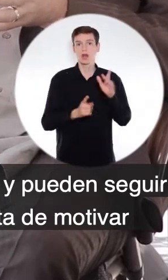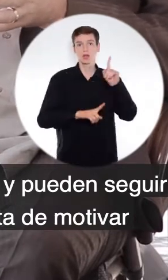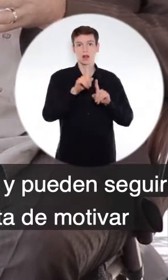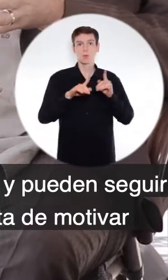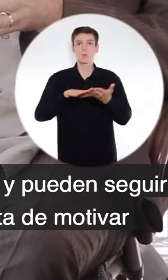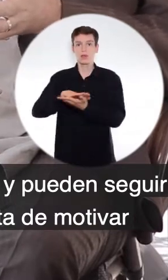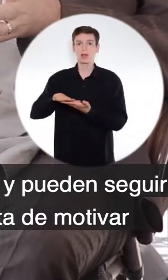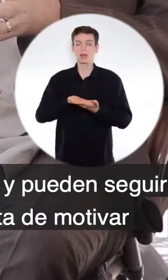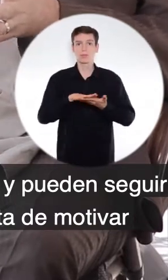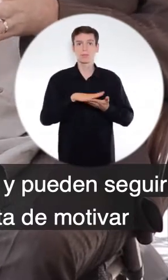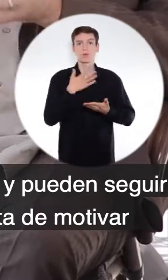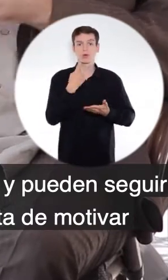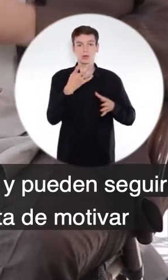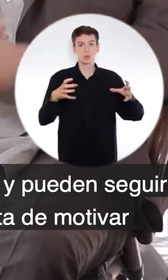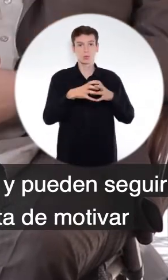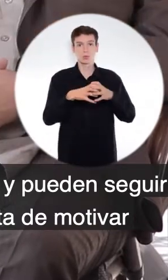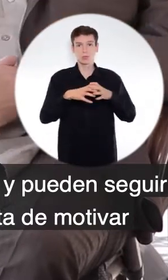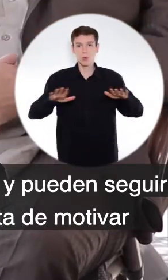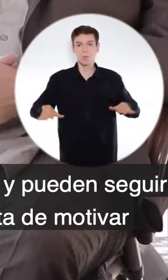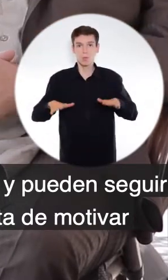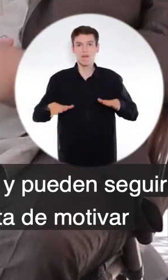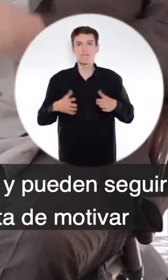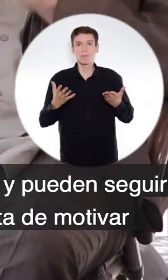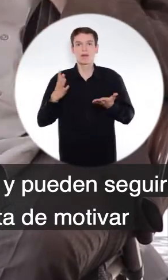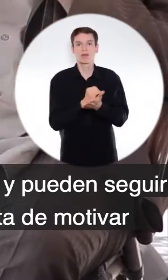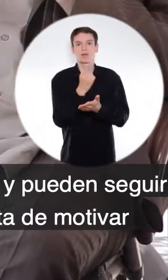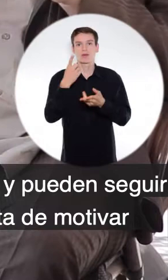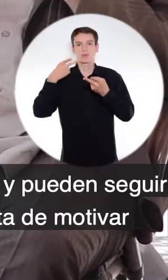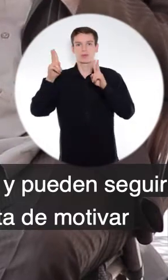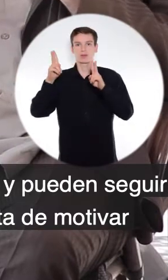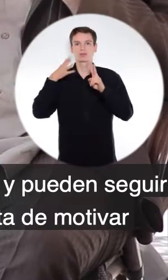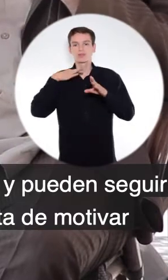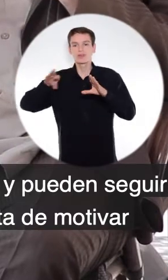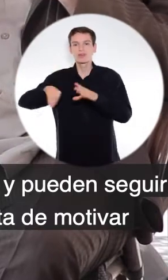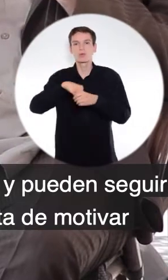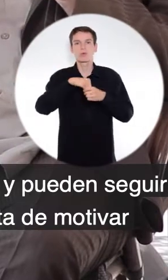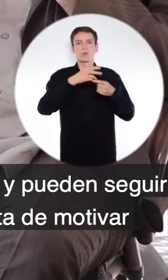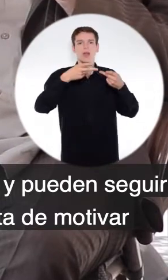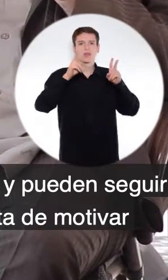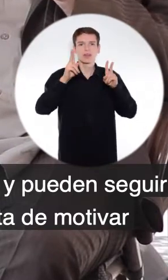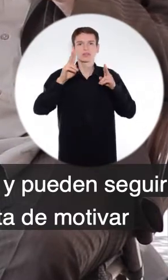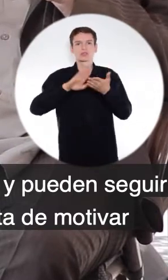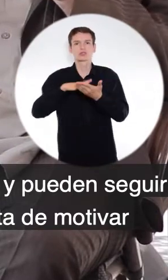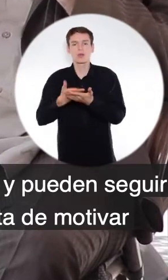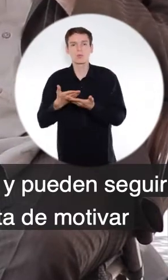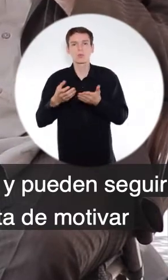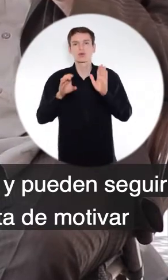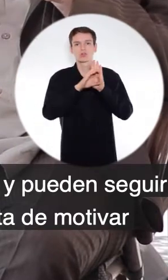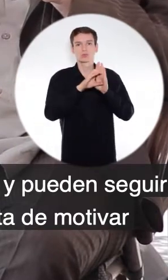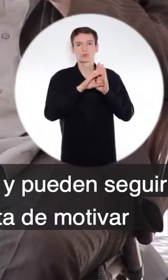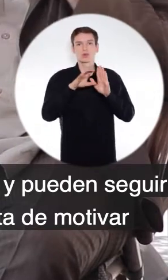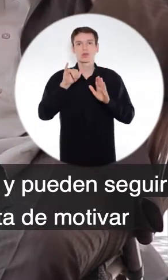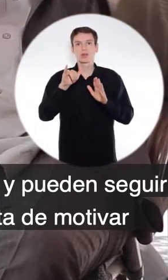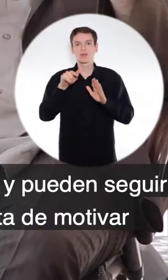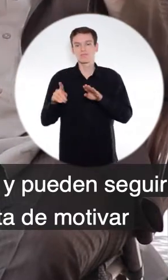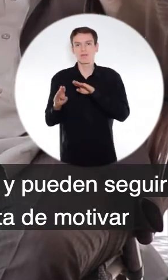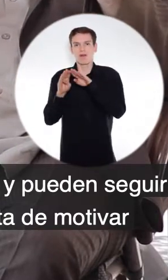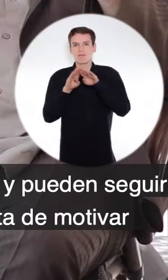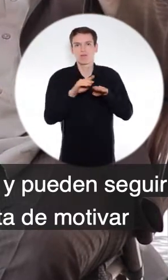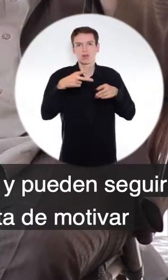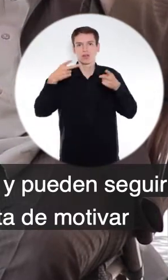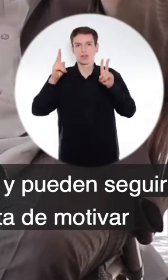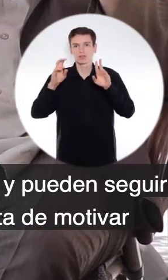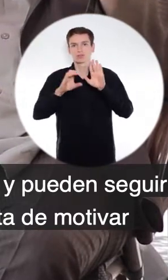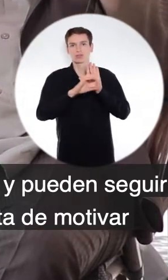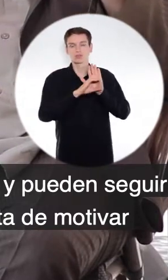fight for implementation of them. So it's really in the end about motivating politicians and